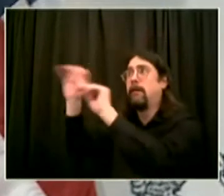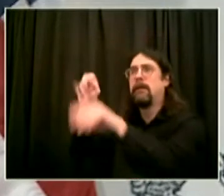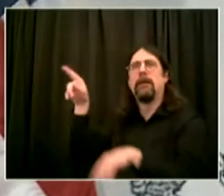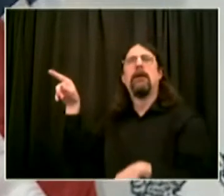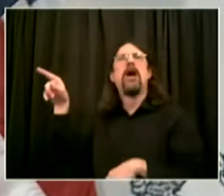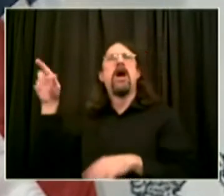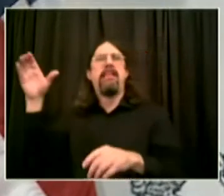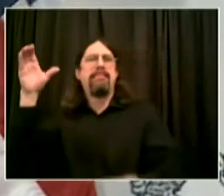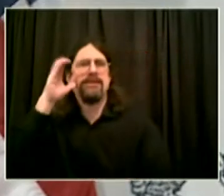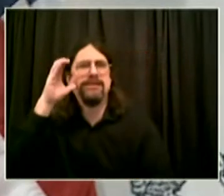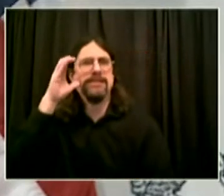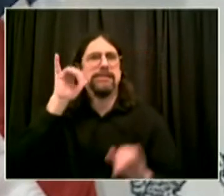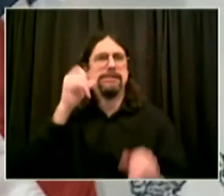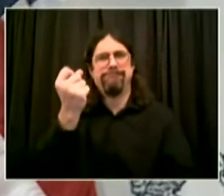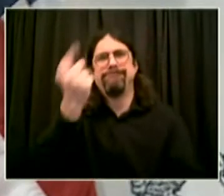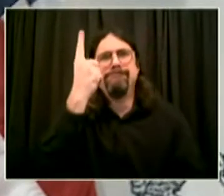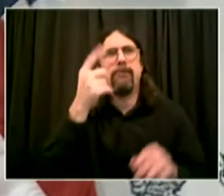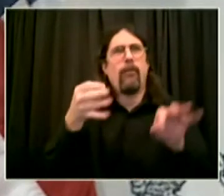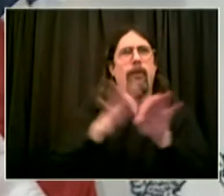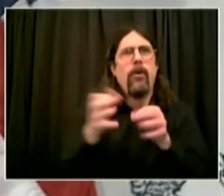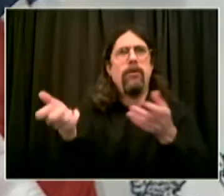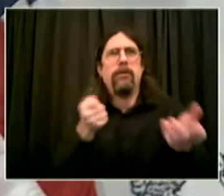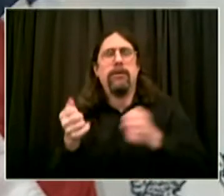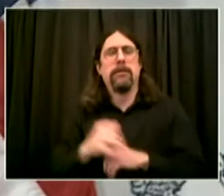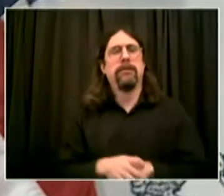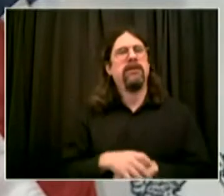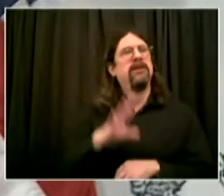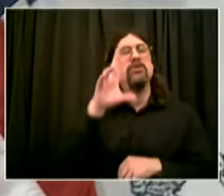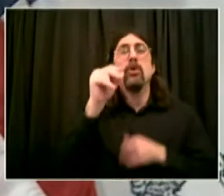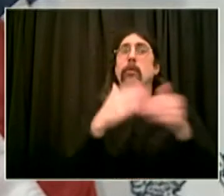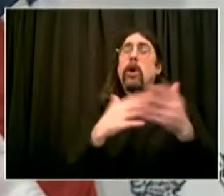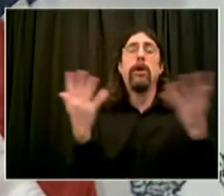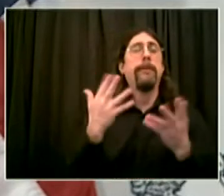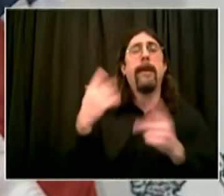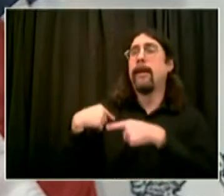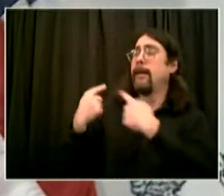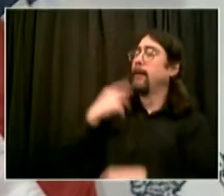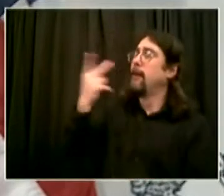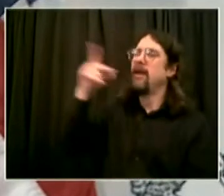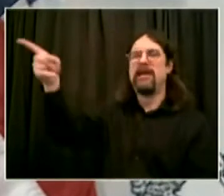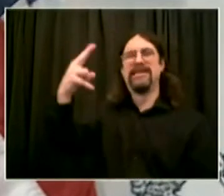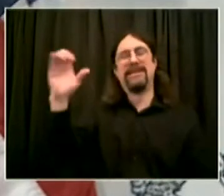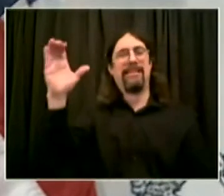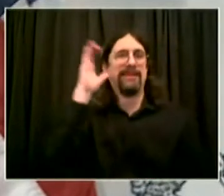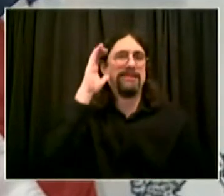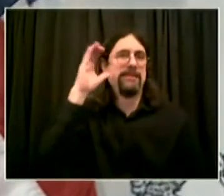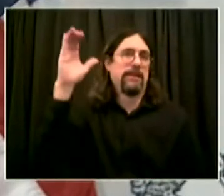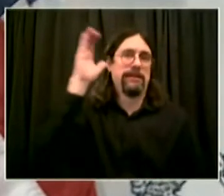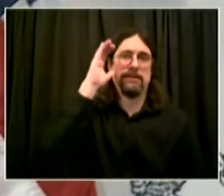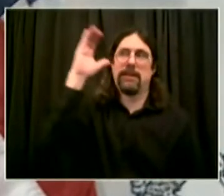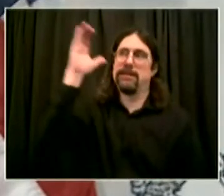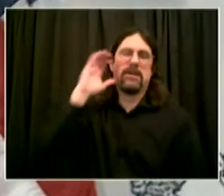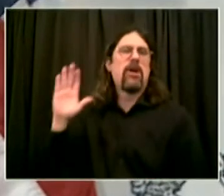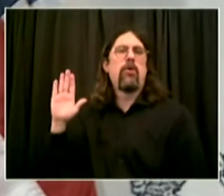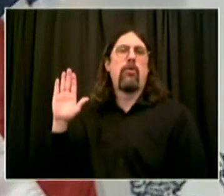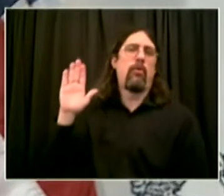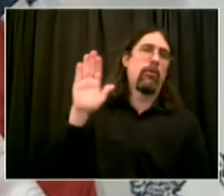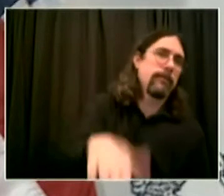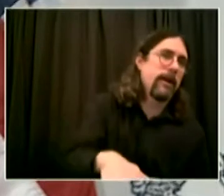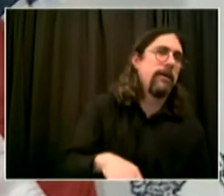for years, but this will make the role even, I think, more important and more helpful to communities. With that, to offer